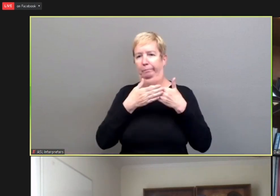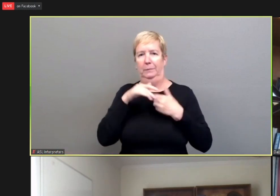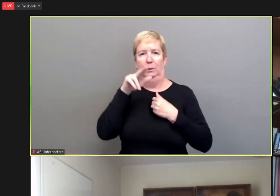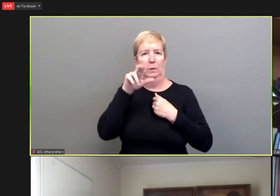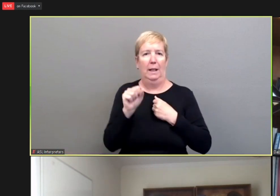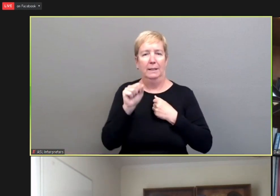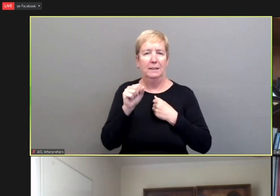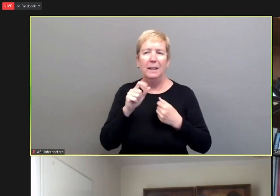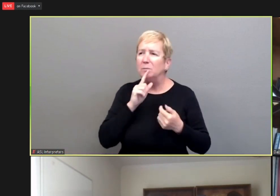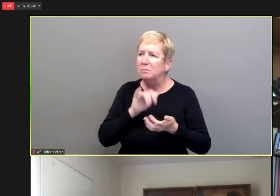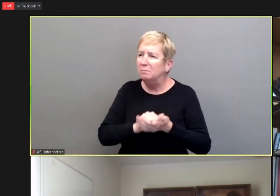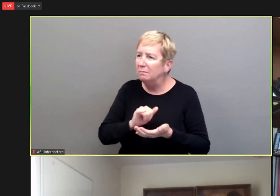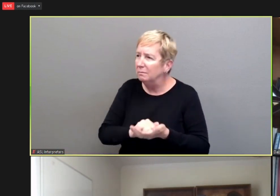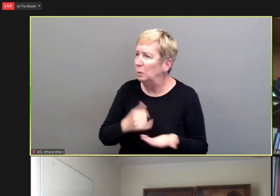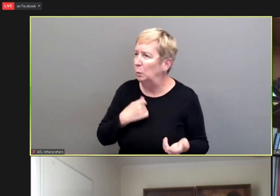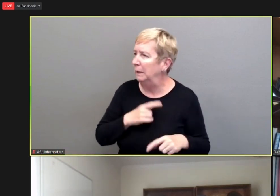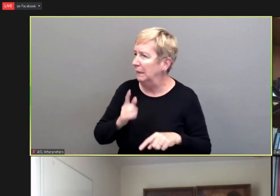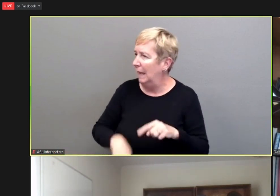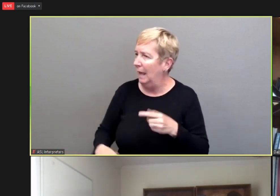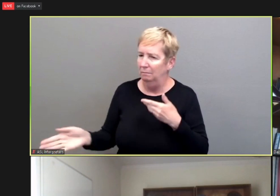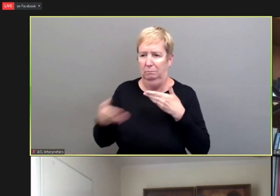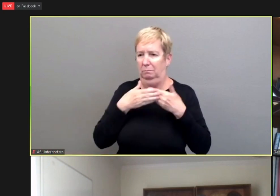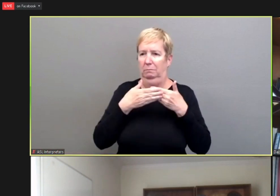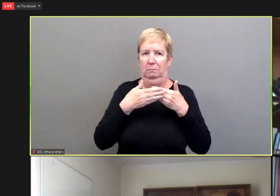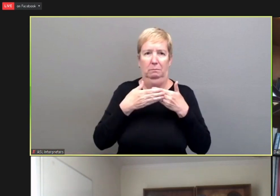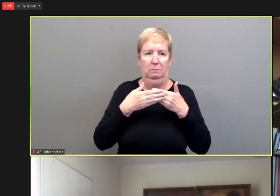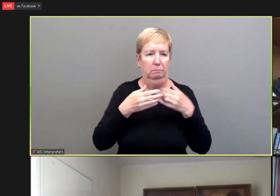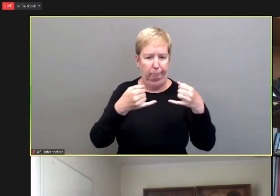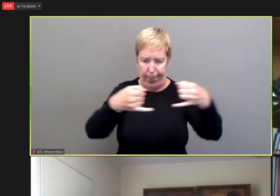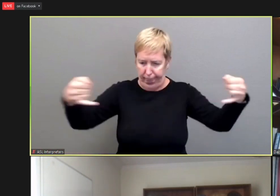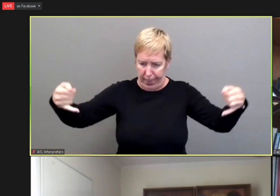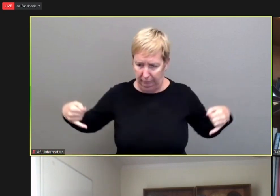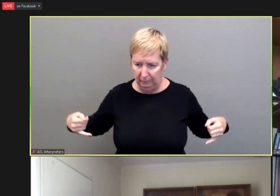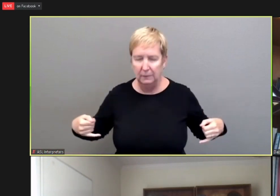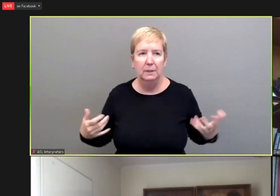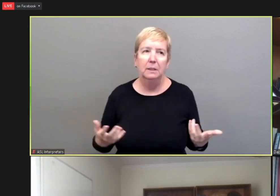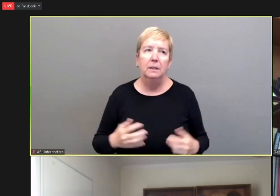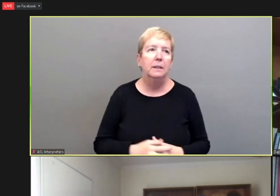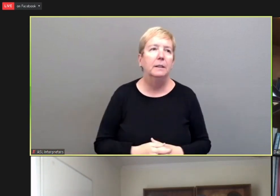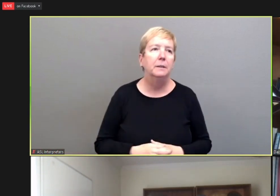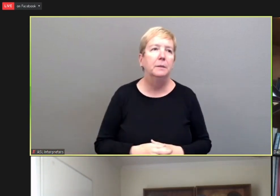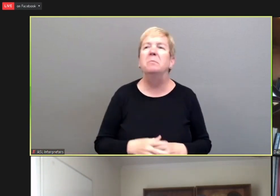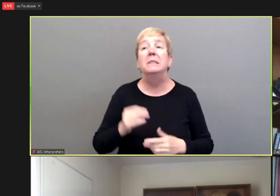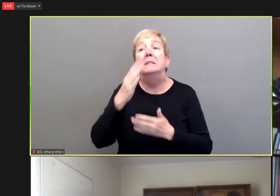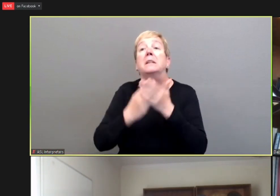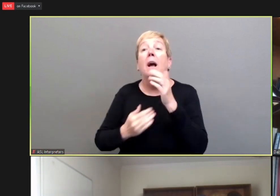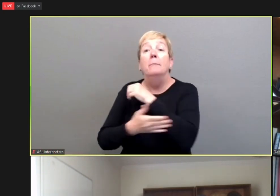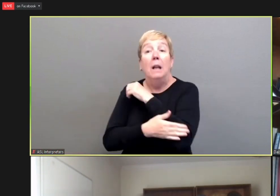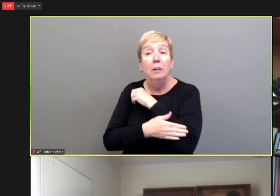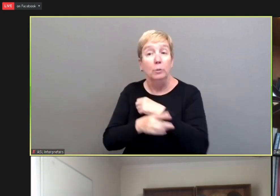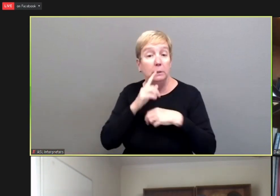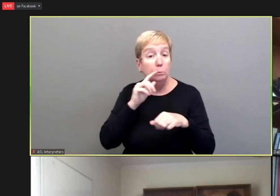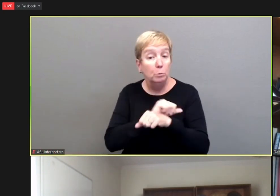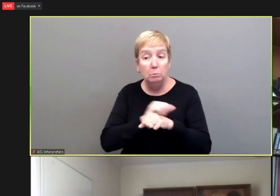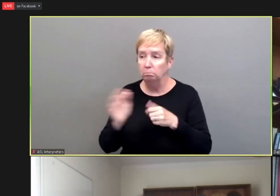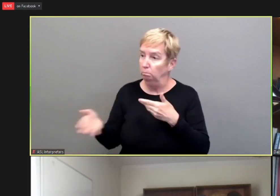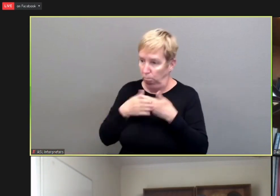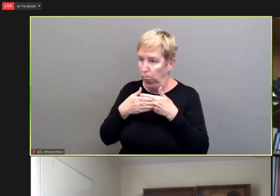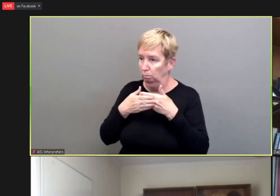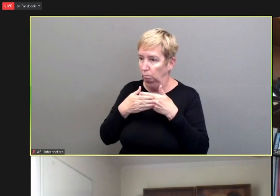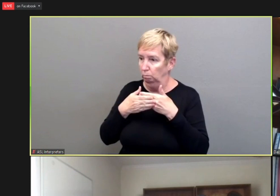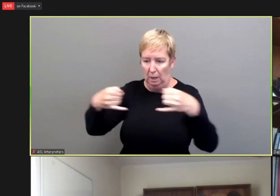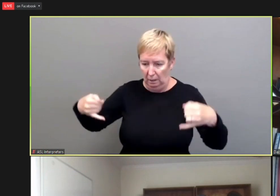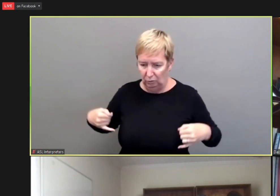completely suppress the virus. And even those folks that did that saw